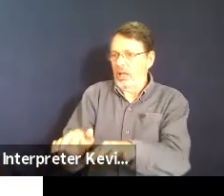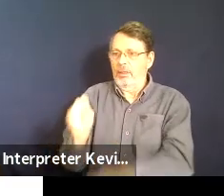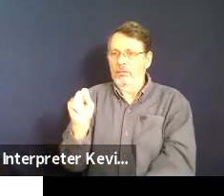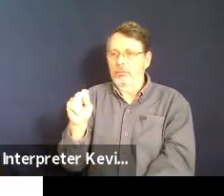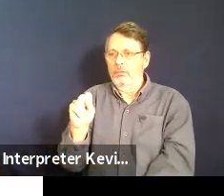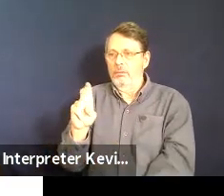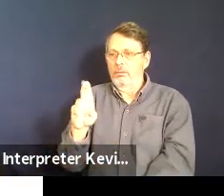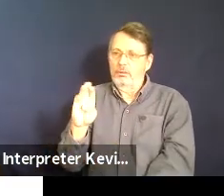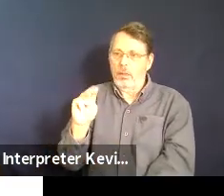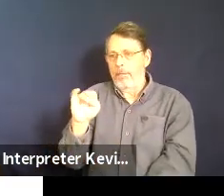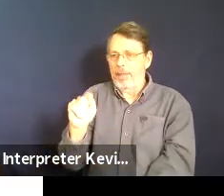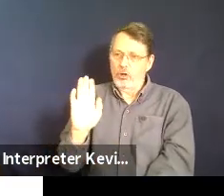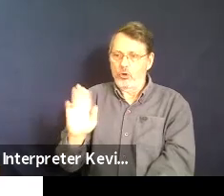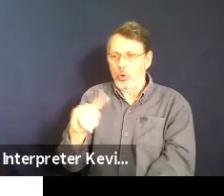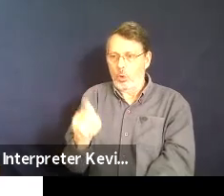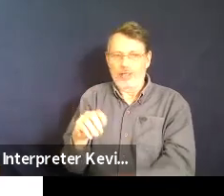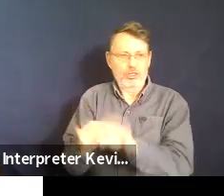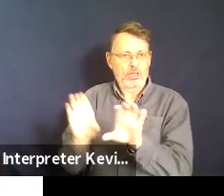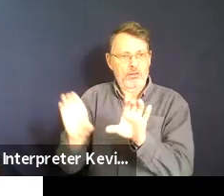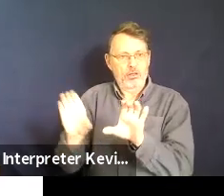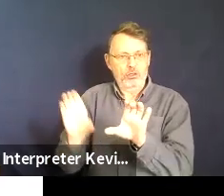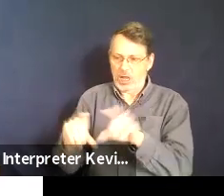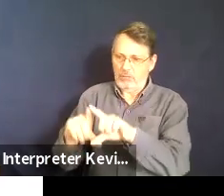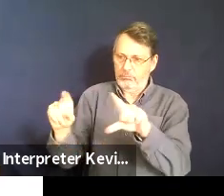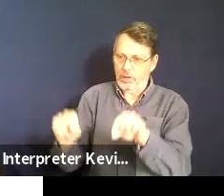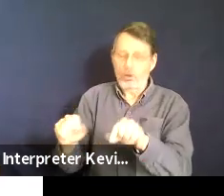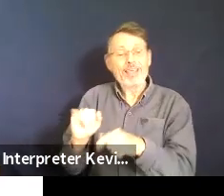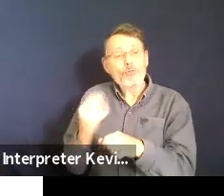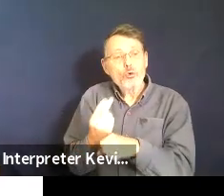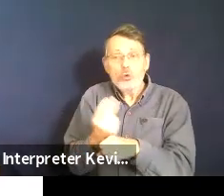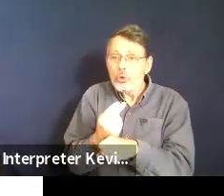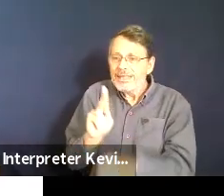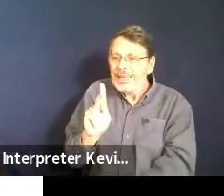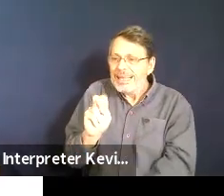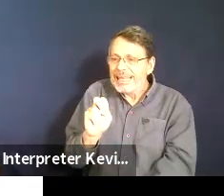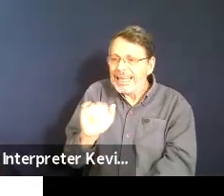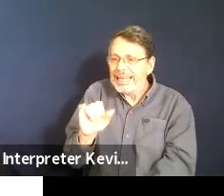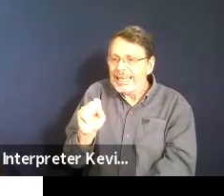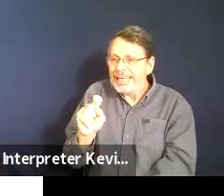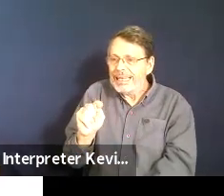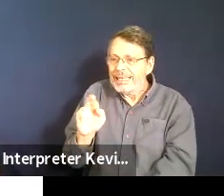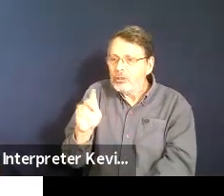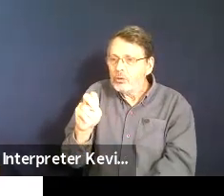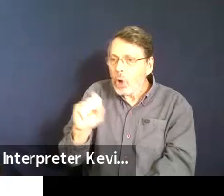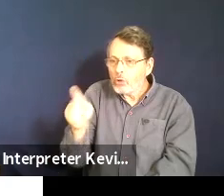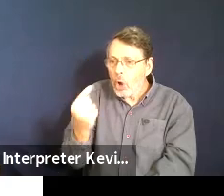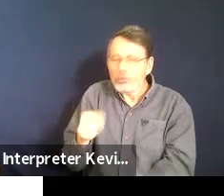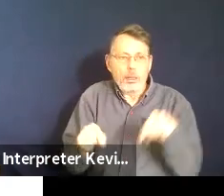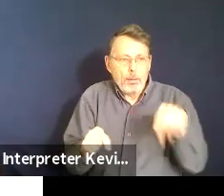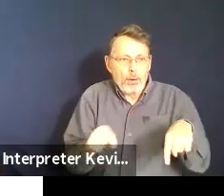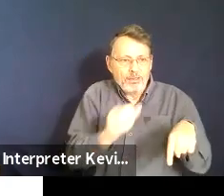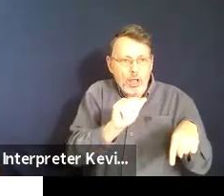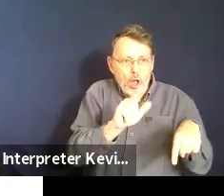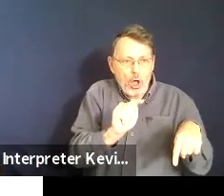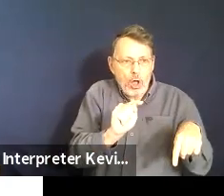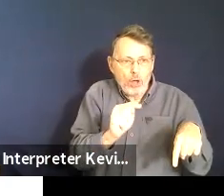in the chat area text box, or if you're using keystrokes only, press Alt-H and enter